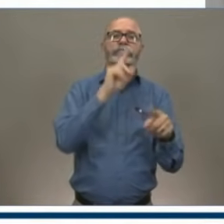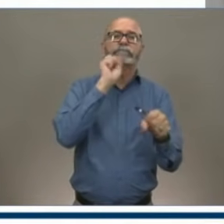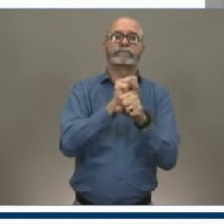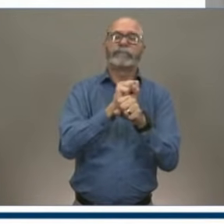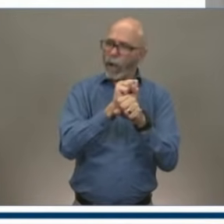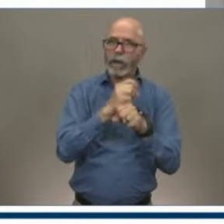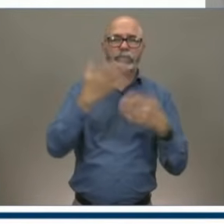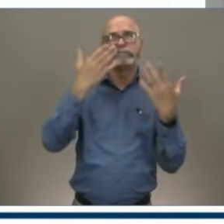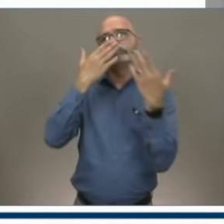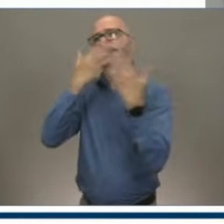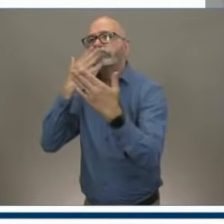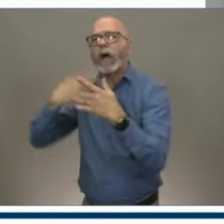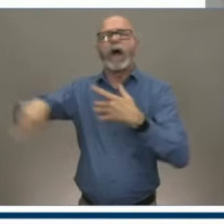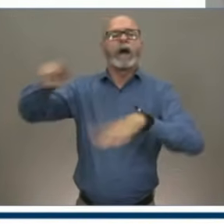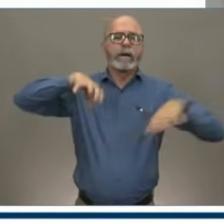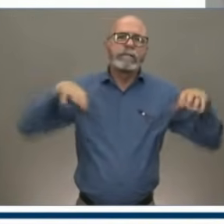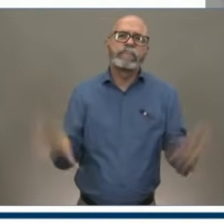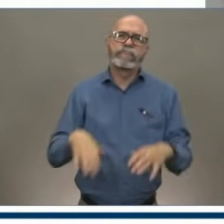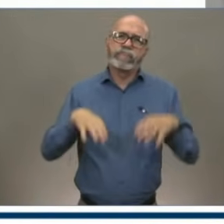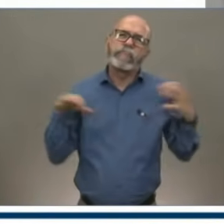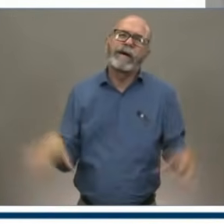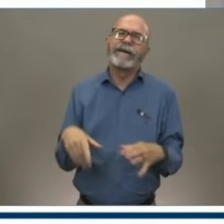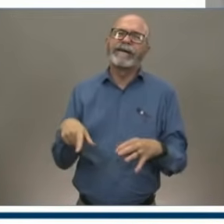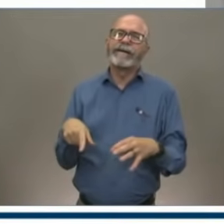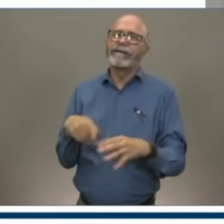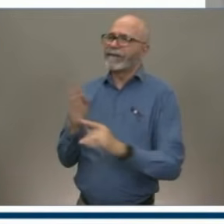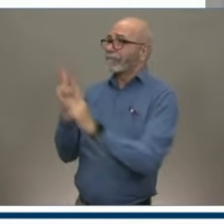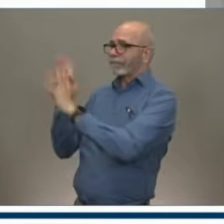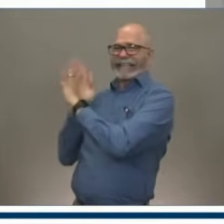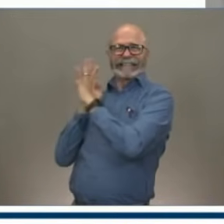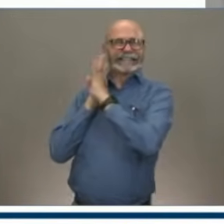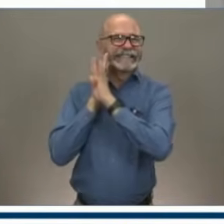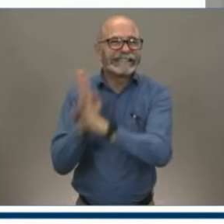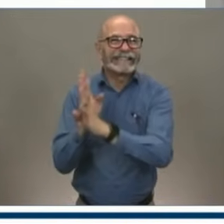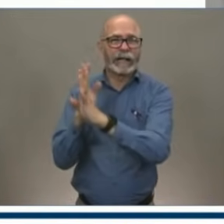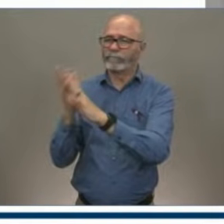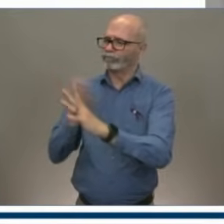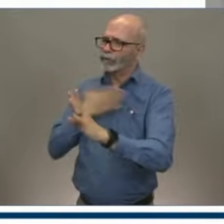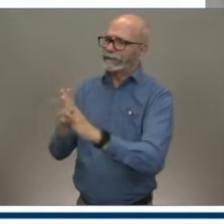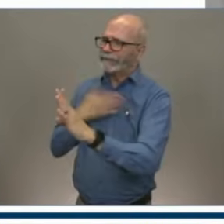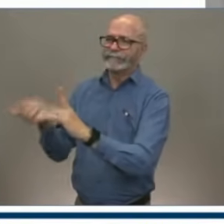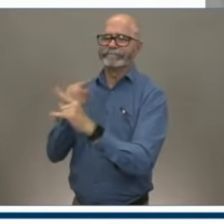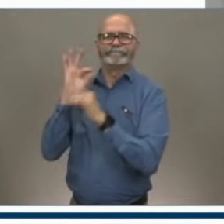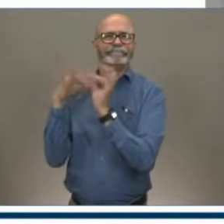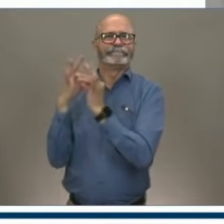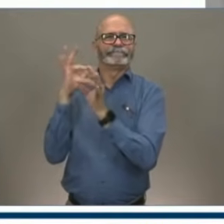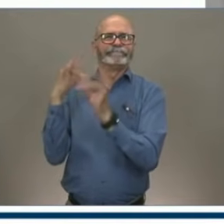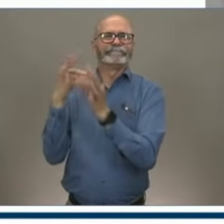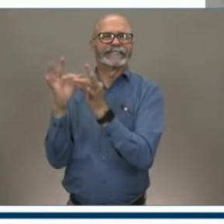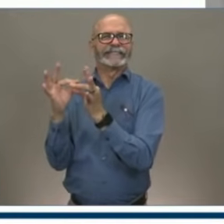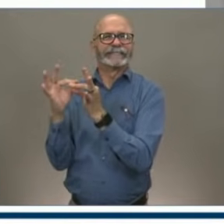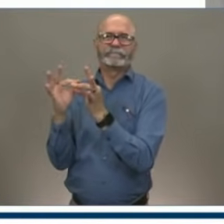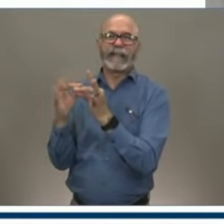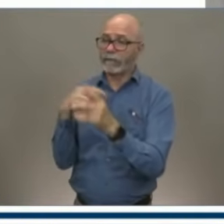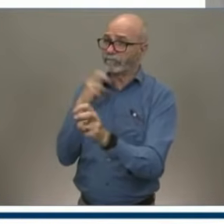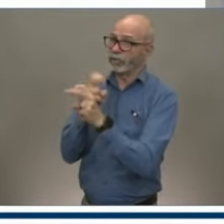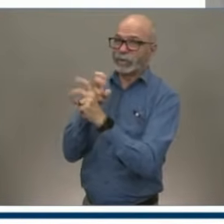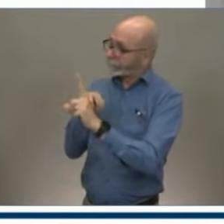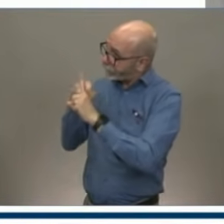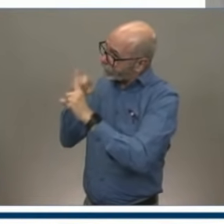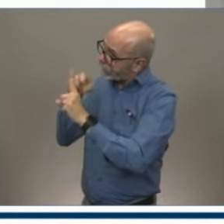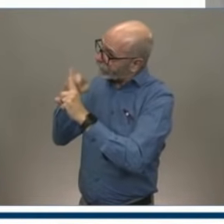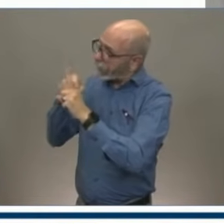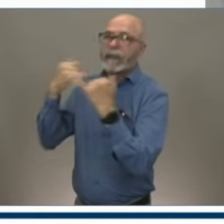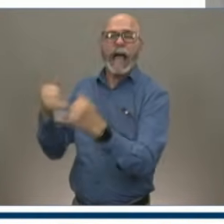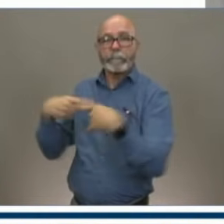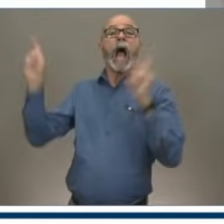and without all of you coming forward to be tested, we would not be able to track COVID as quickly. Today we are announcing